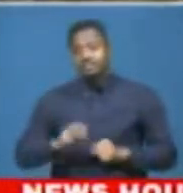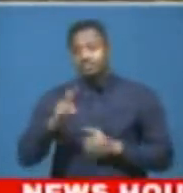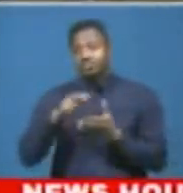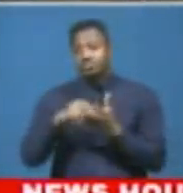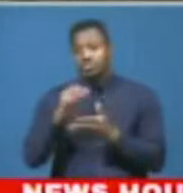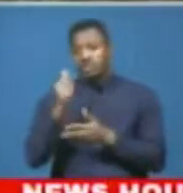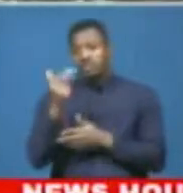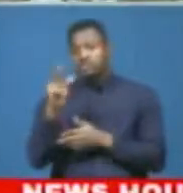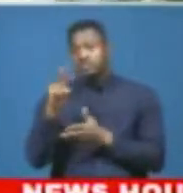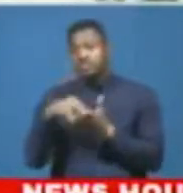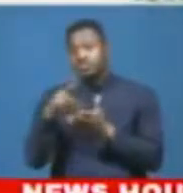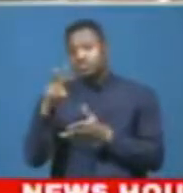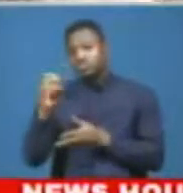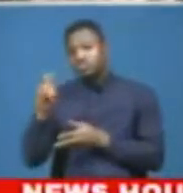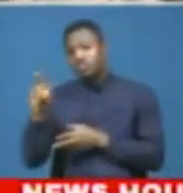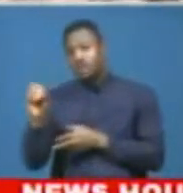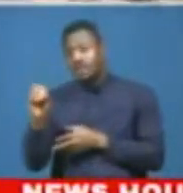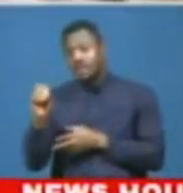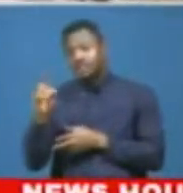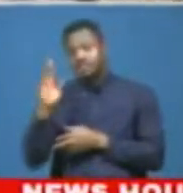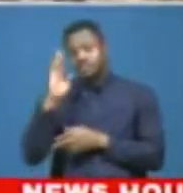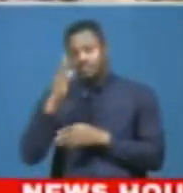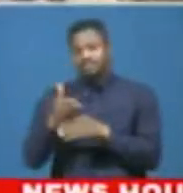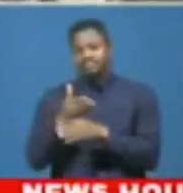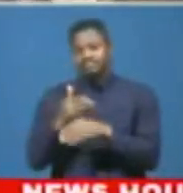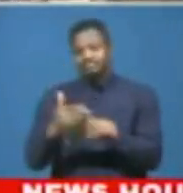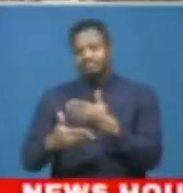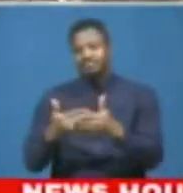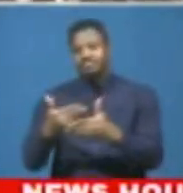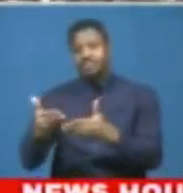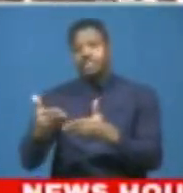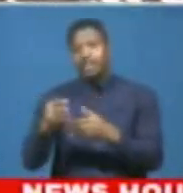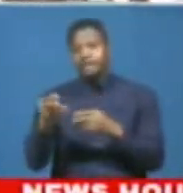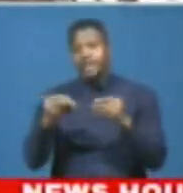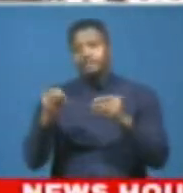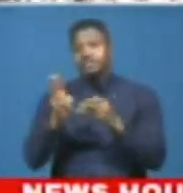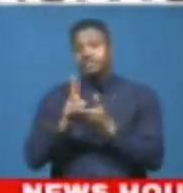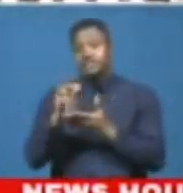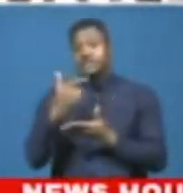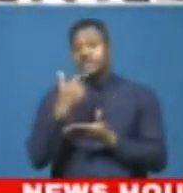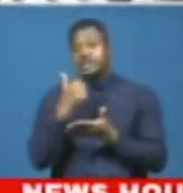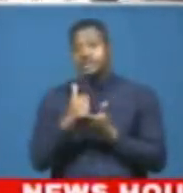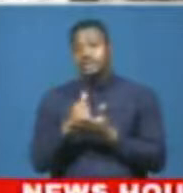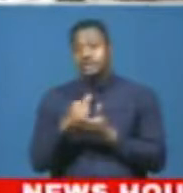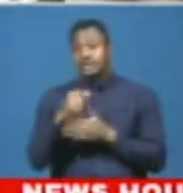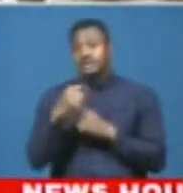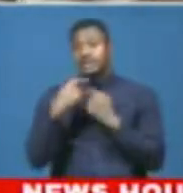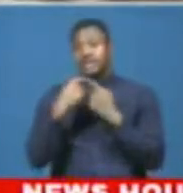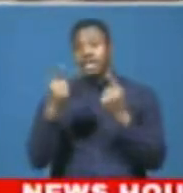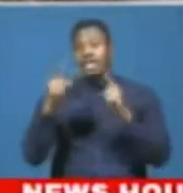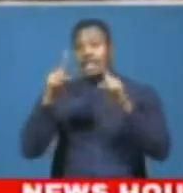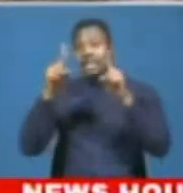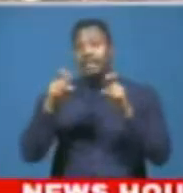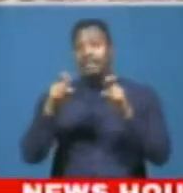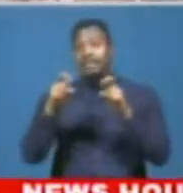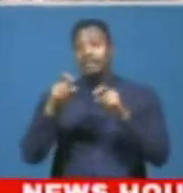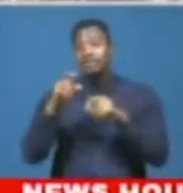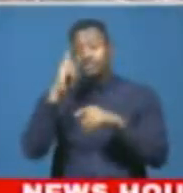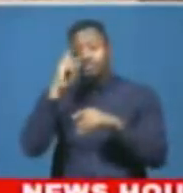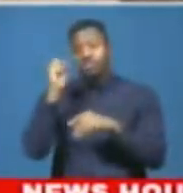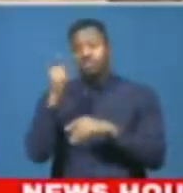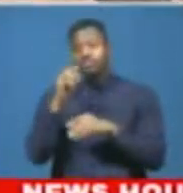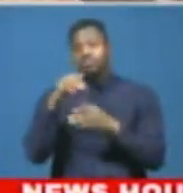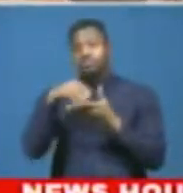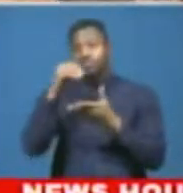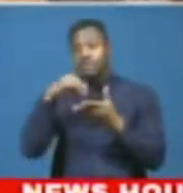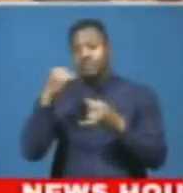2019-2020 academic year will progress as planned. Management of the university said in a statement that examinations for all students, including